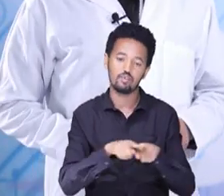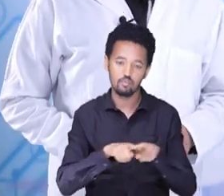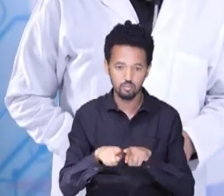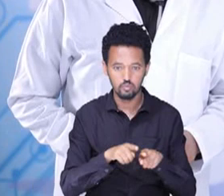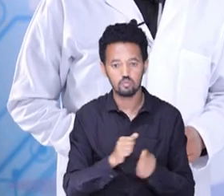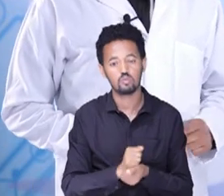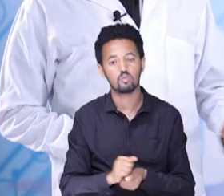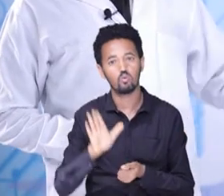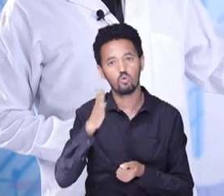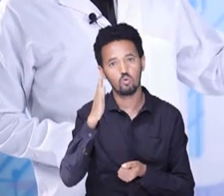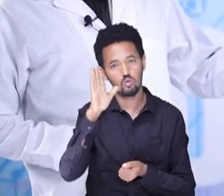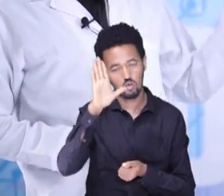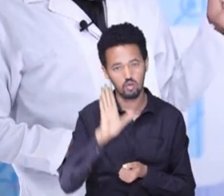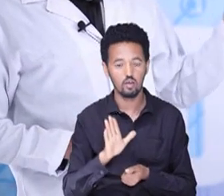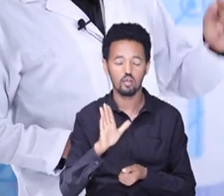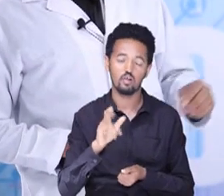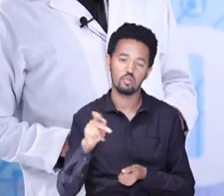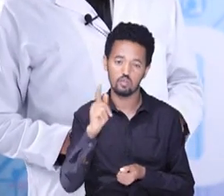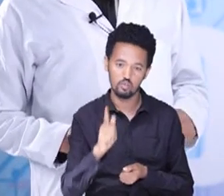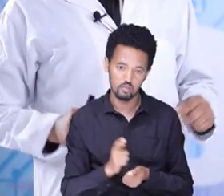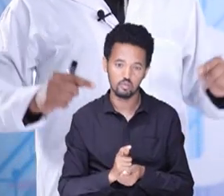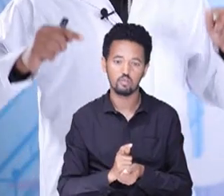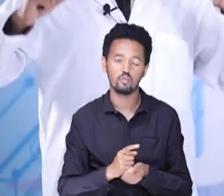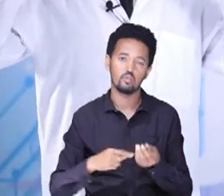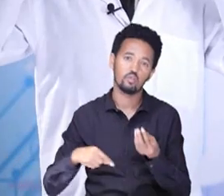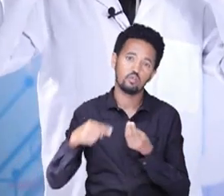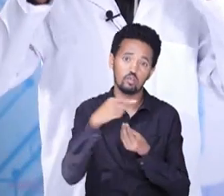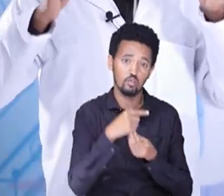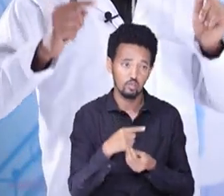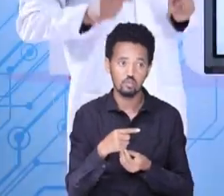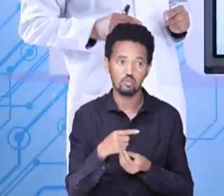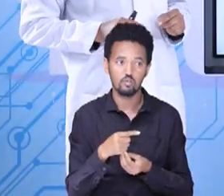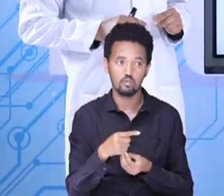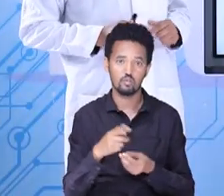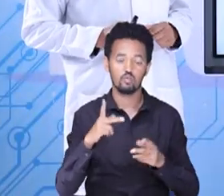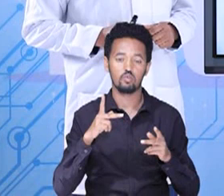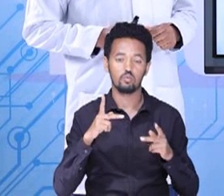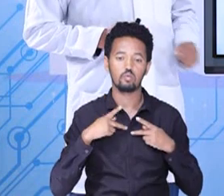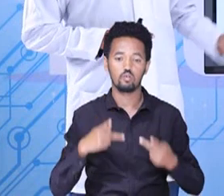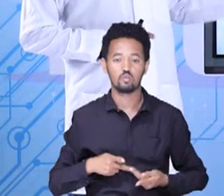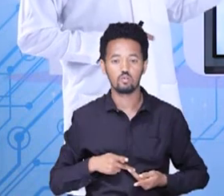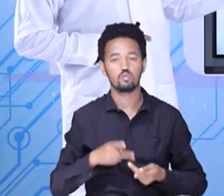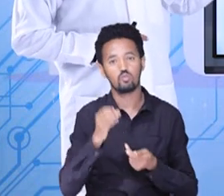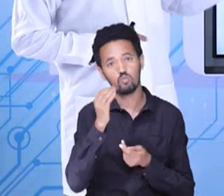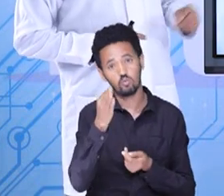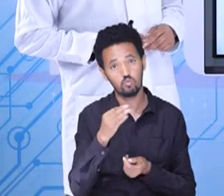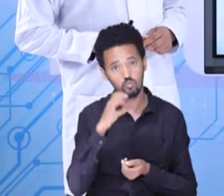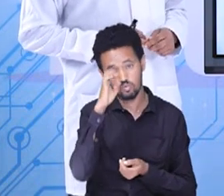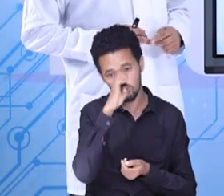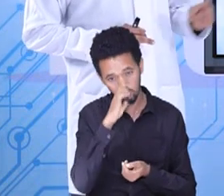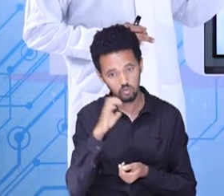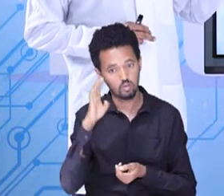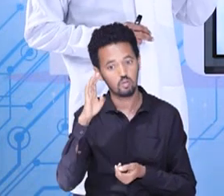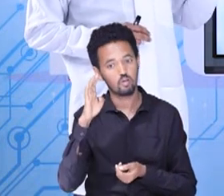recognized Ogaden and the reserved area as integral part of Ethiopia. The British also